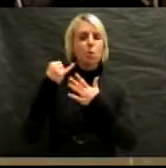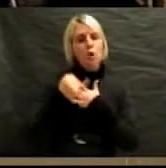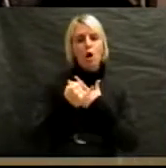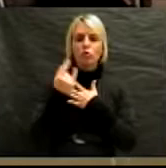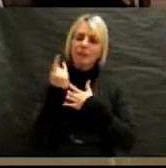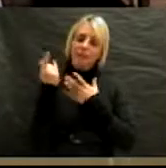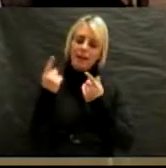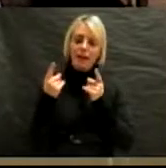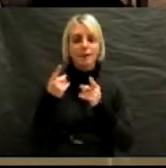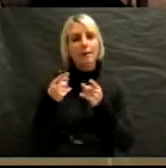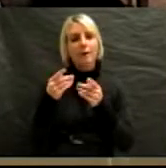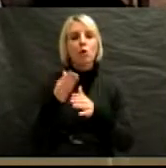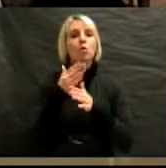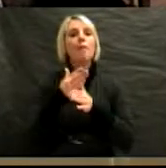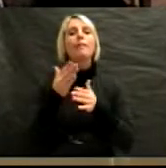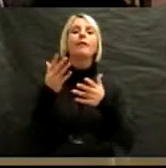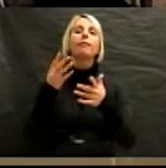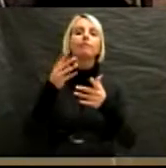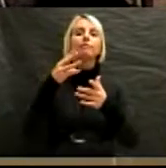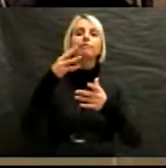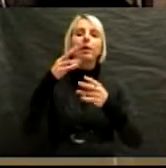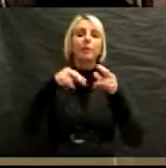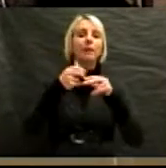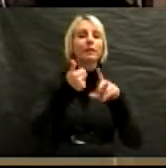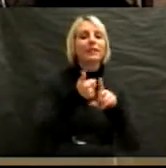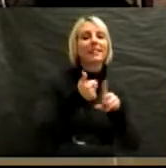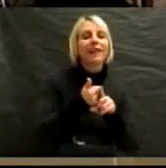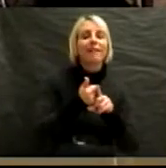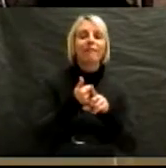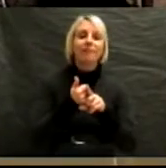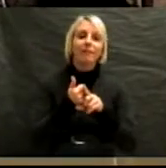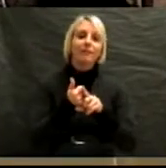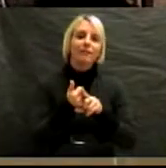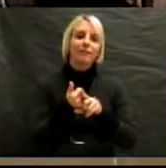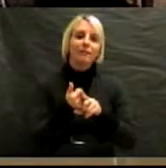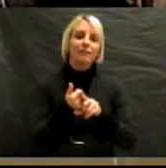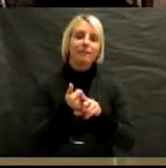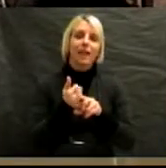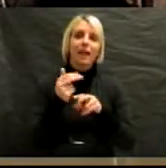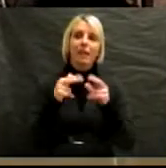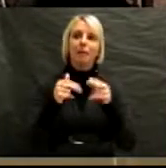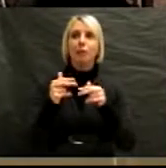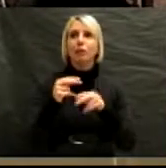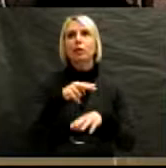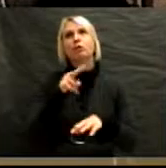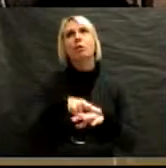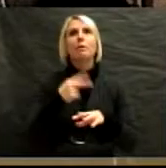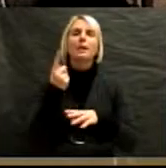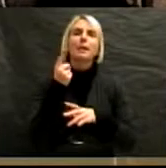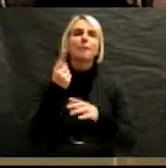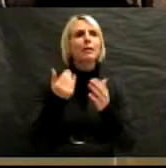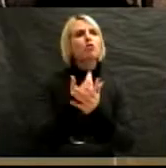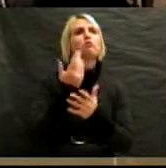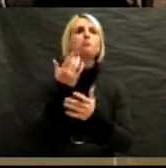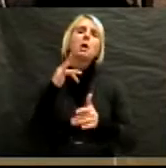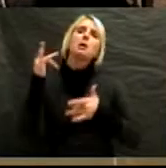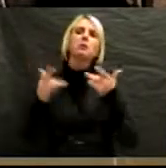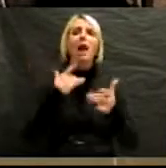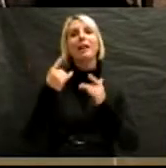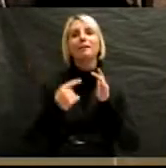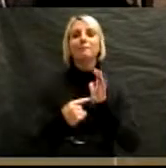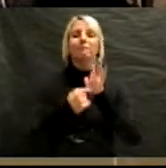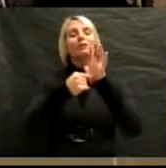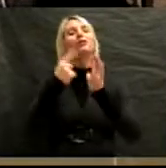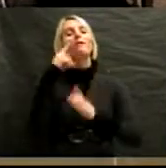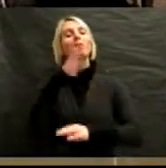administrator thinks is something usually it's something that's new and exciting that they can show off to the board members and the board reps. So we'll line something up and